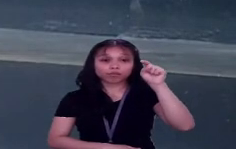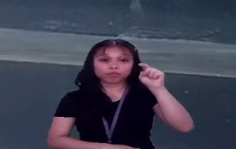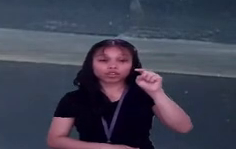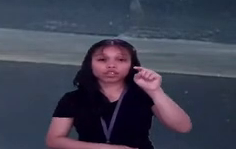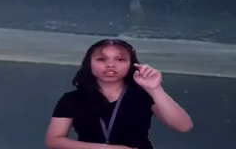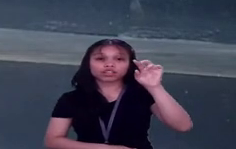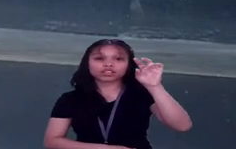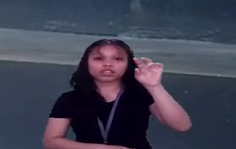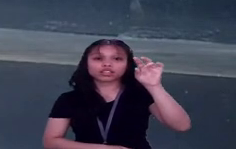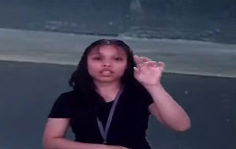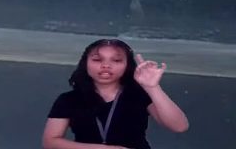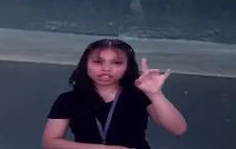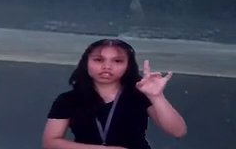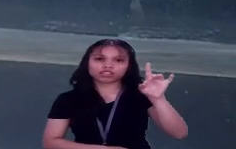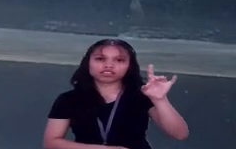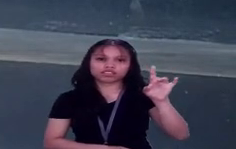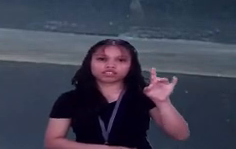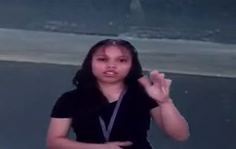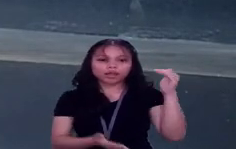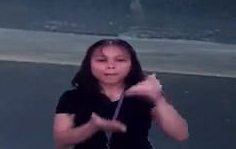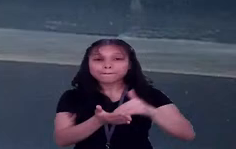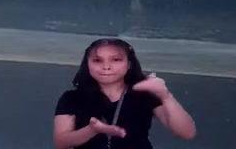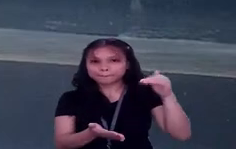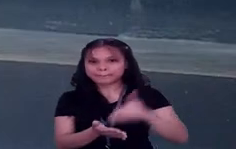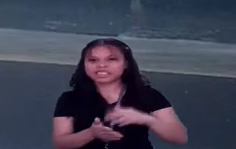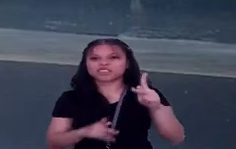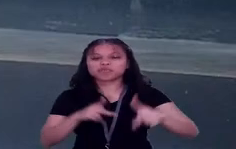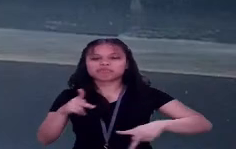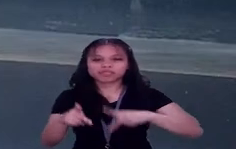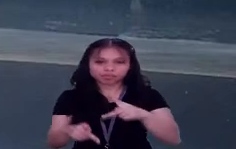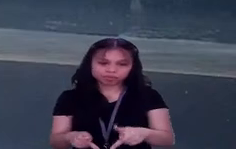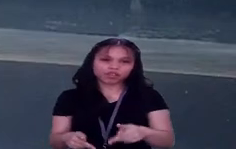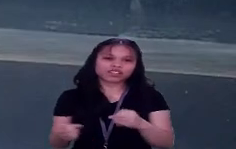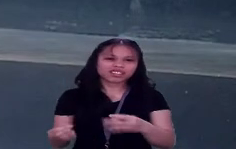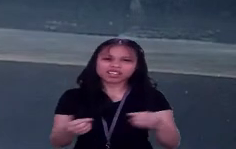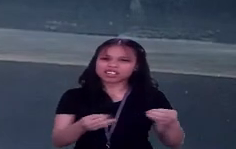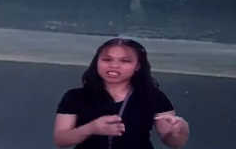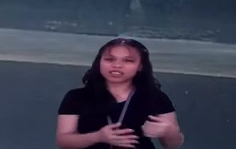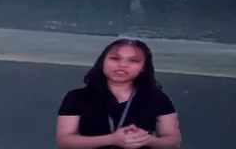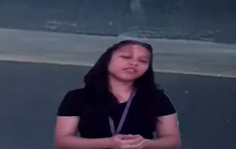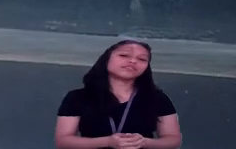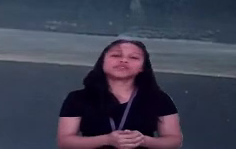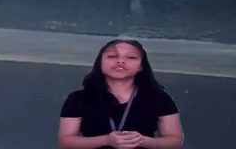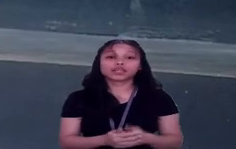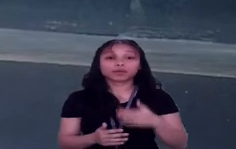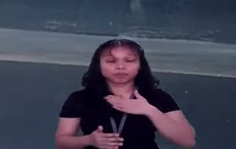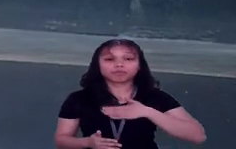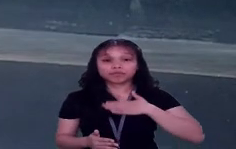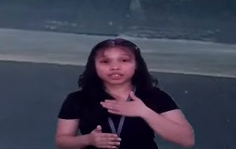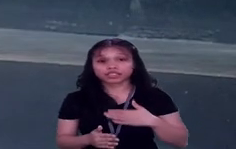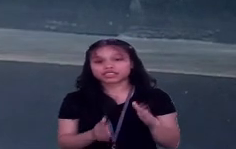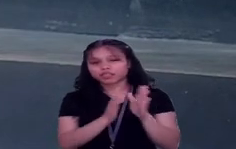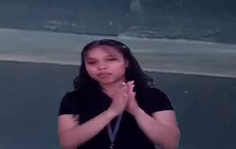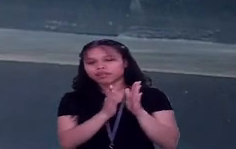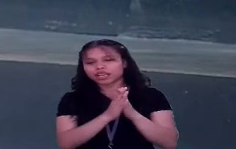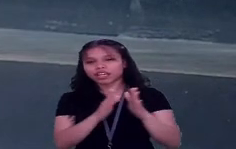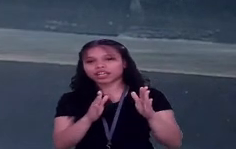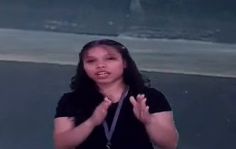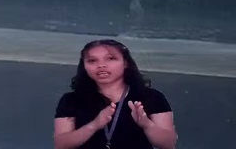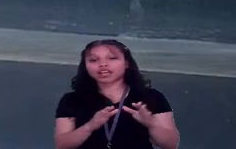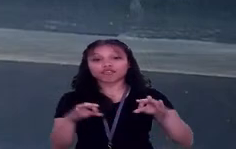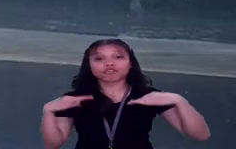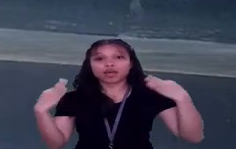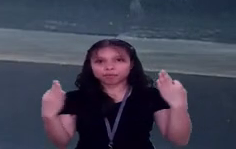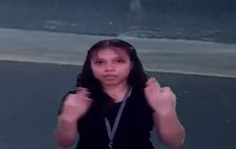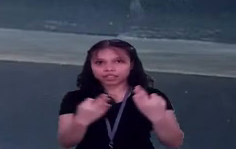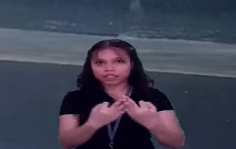No? Just 40 minutes down the north part of New Delhi. So please pray for me and my family.